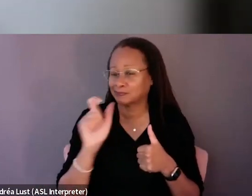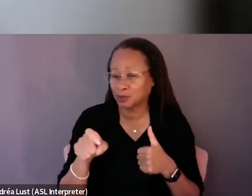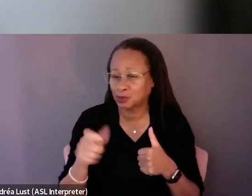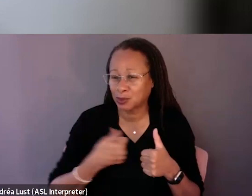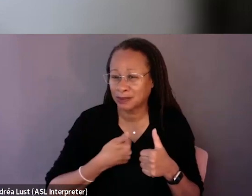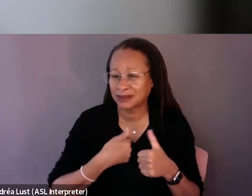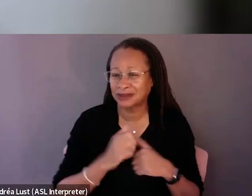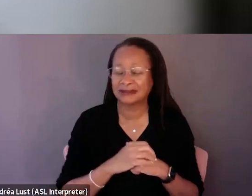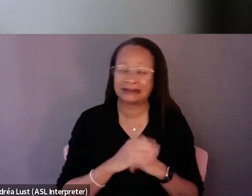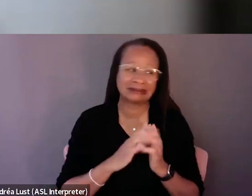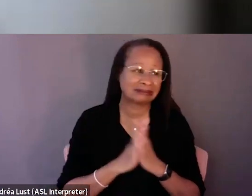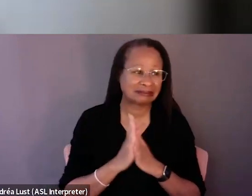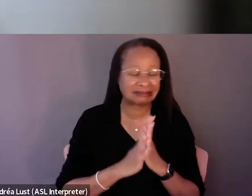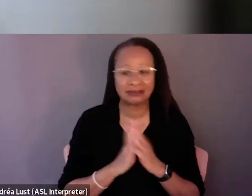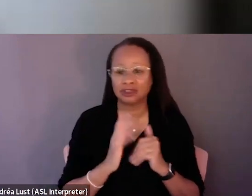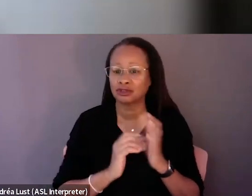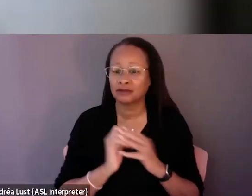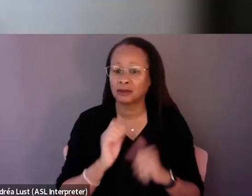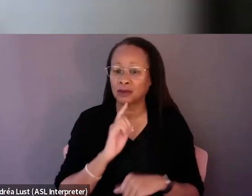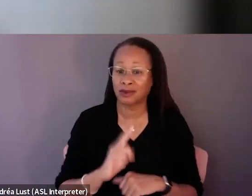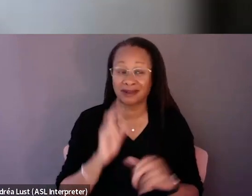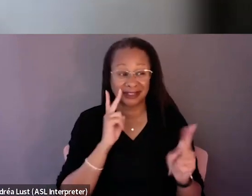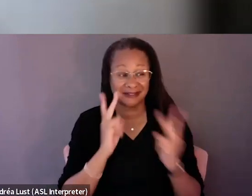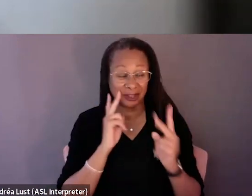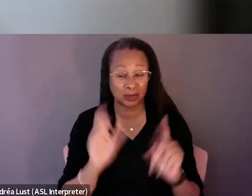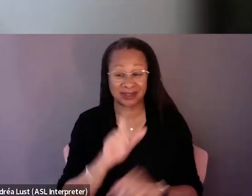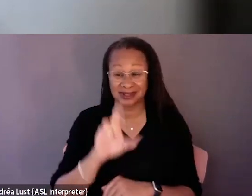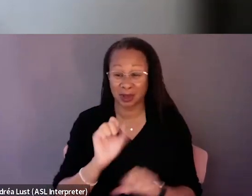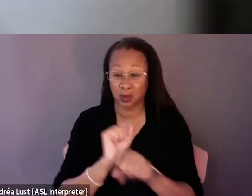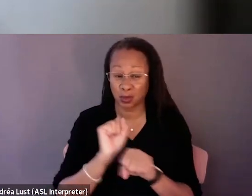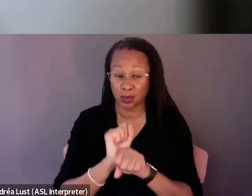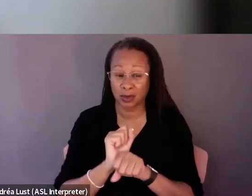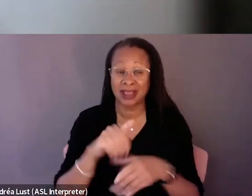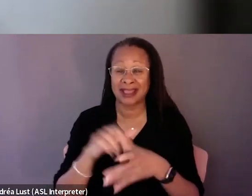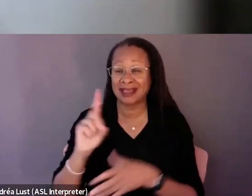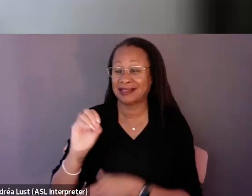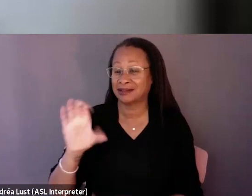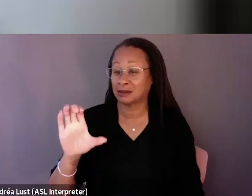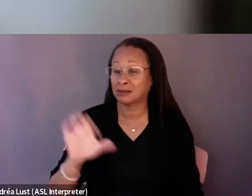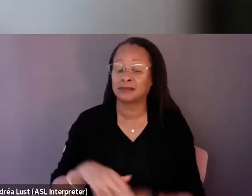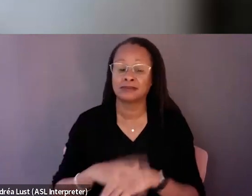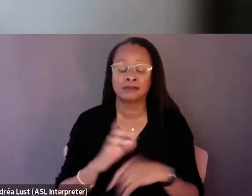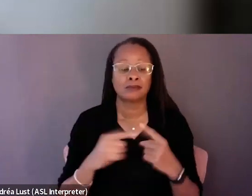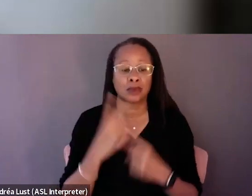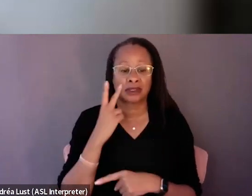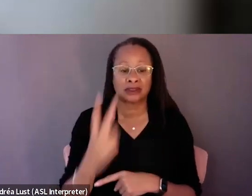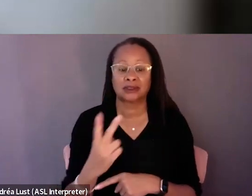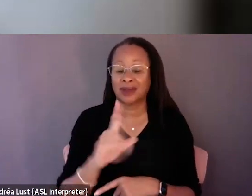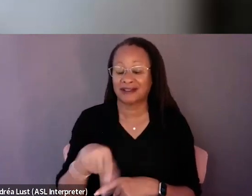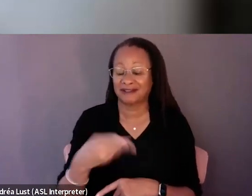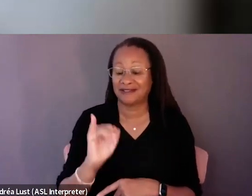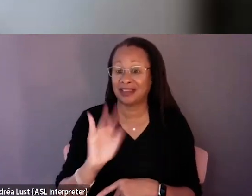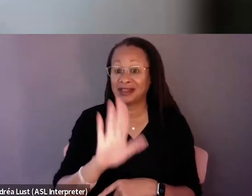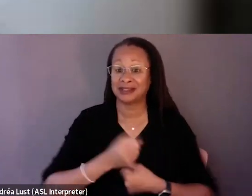if this technique or this visual style works in the documentary. But when I saw Phi's poem,